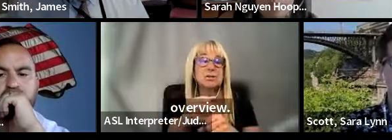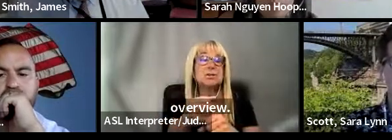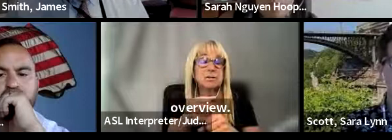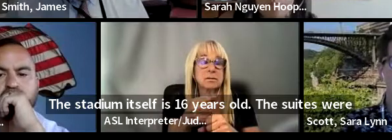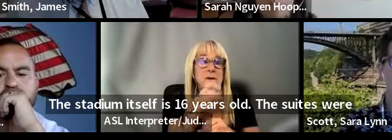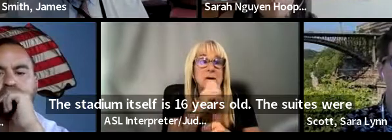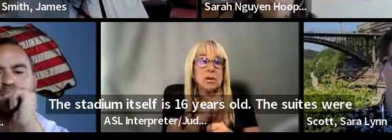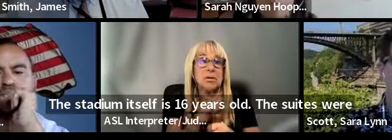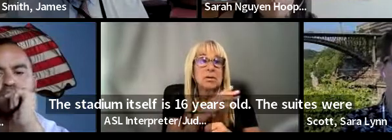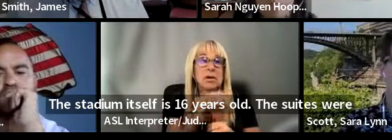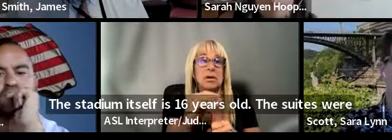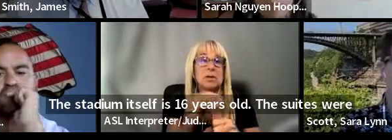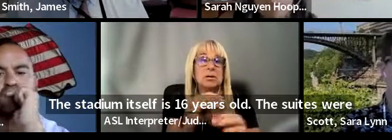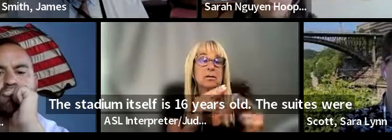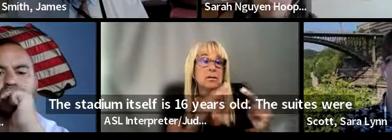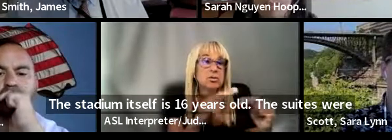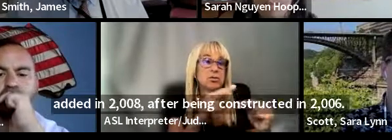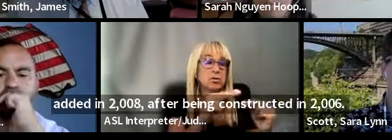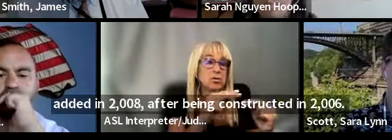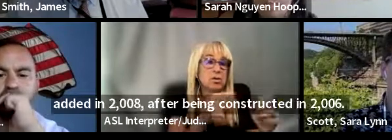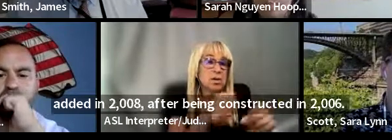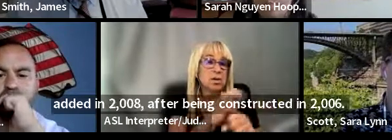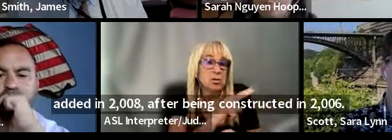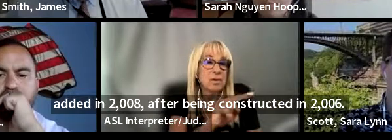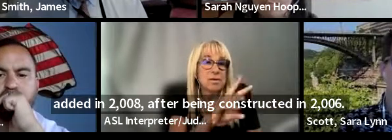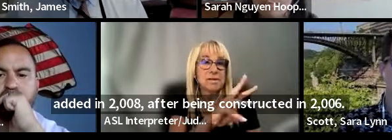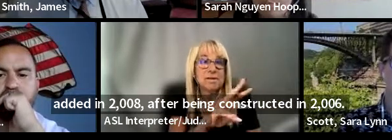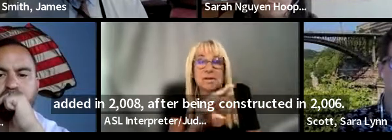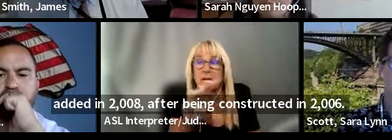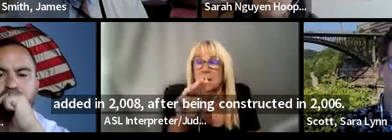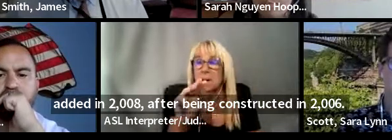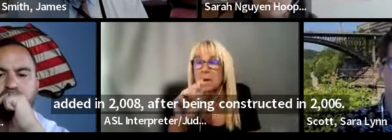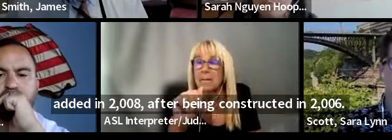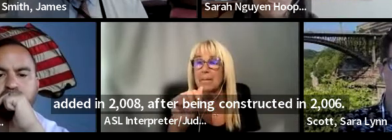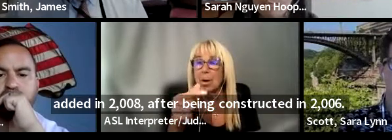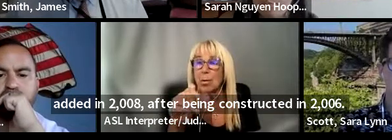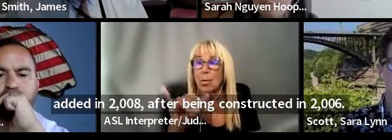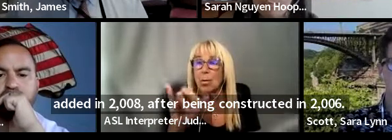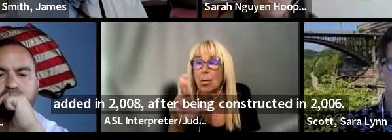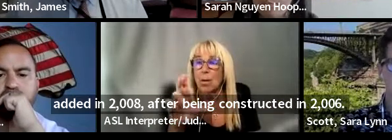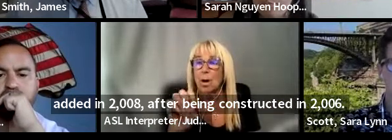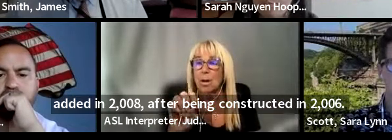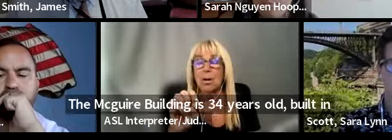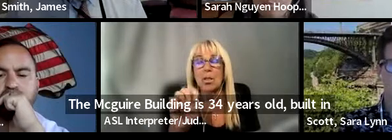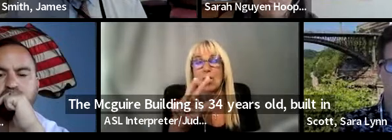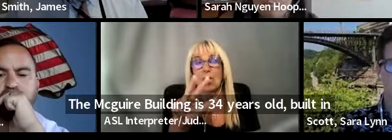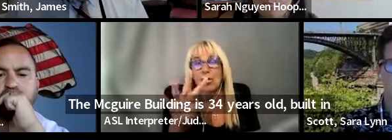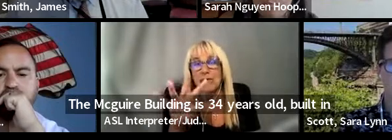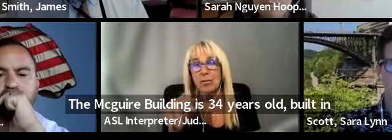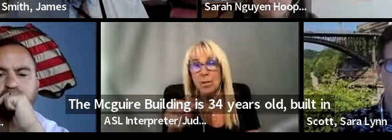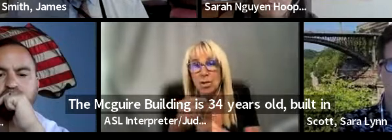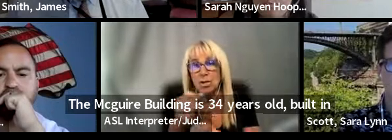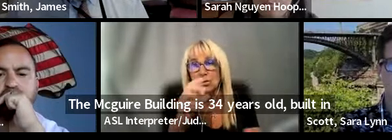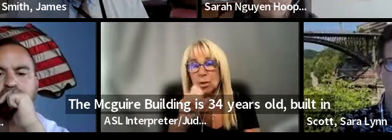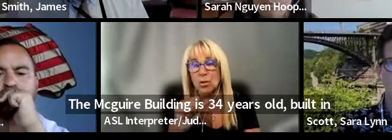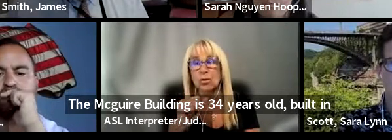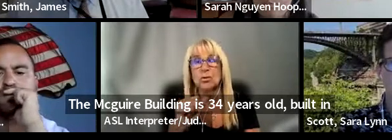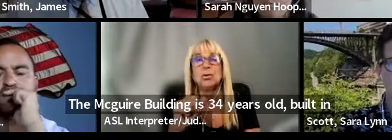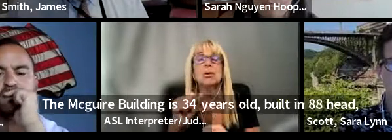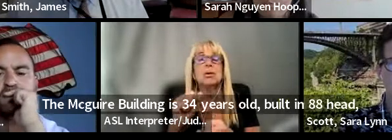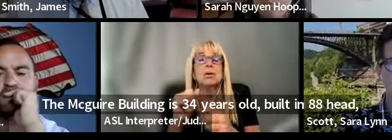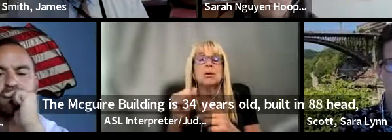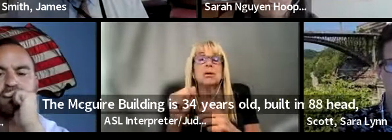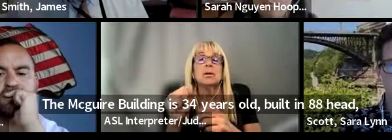in 2006. The McGuire building is 34 years old, built in 88, had a major addition in